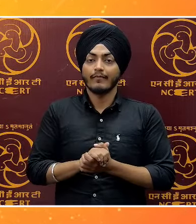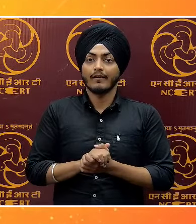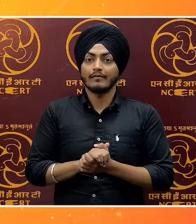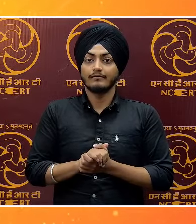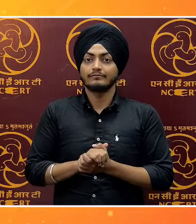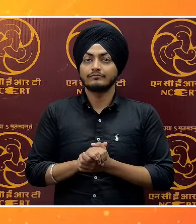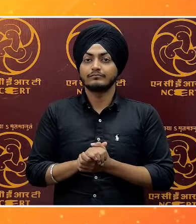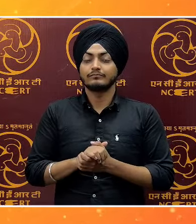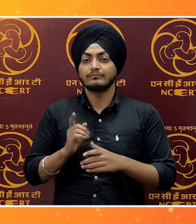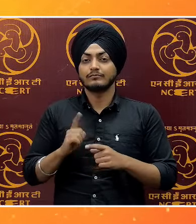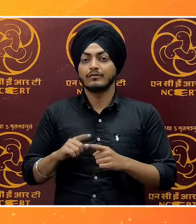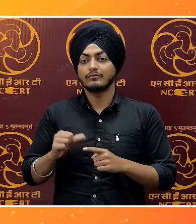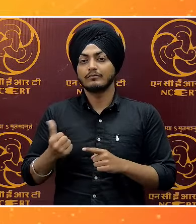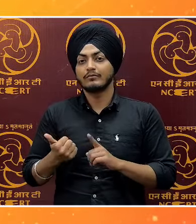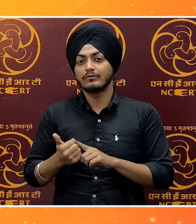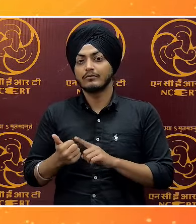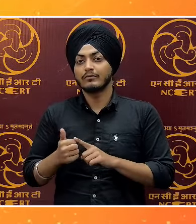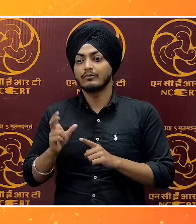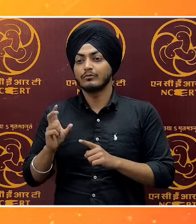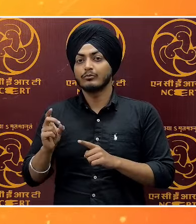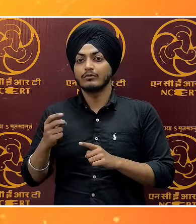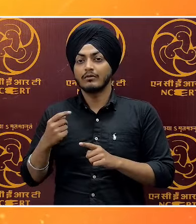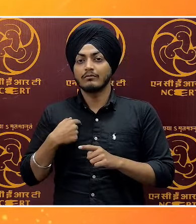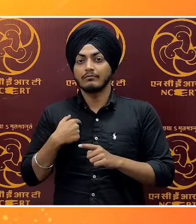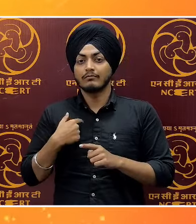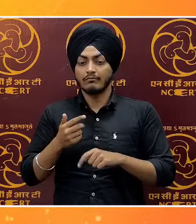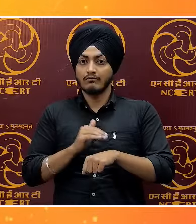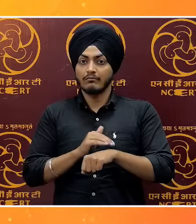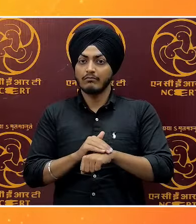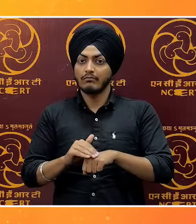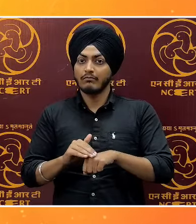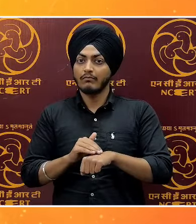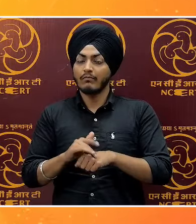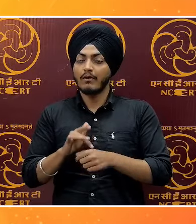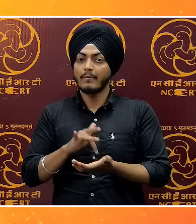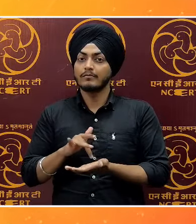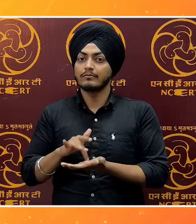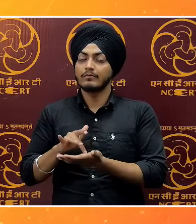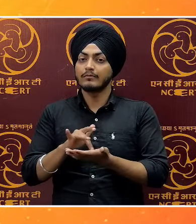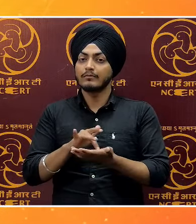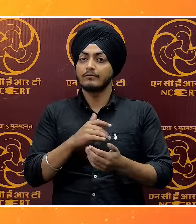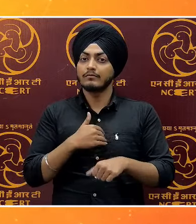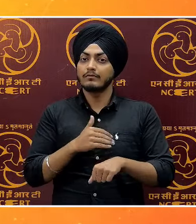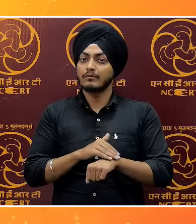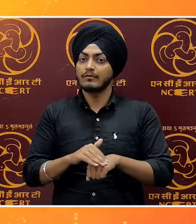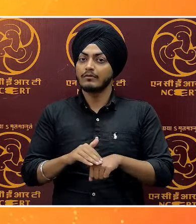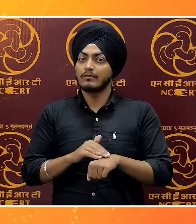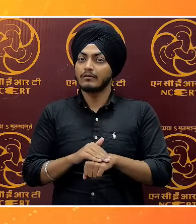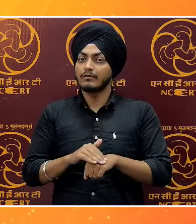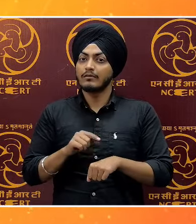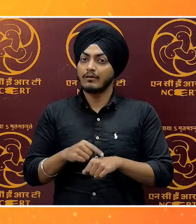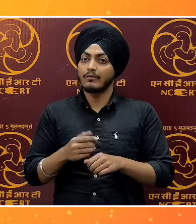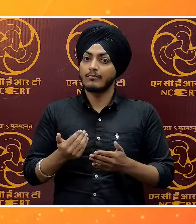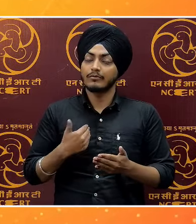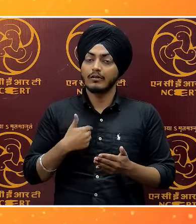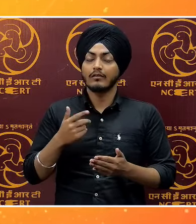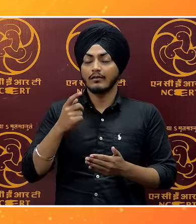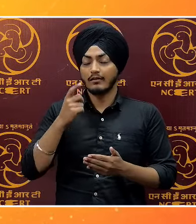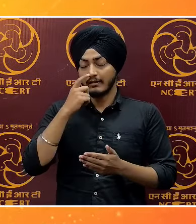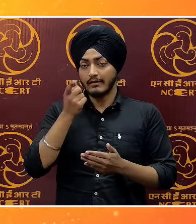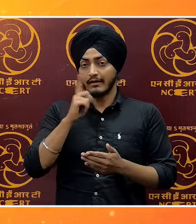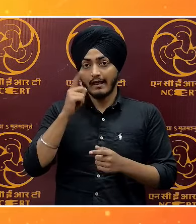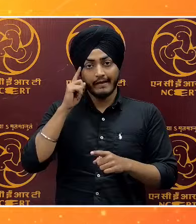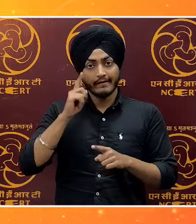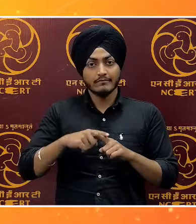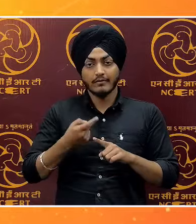can I also read it through Braille? Yeah, why not? We'll come to it later. Okay. After I have one